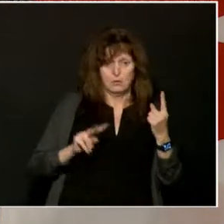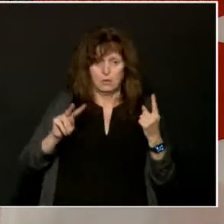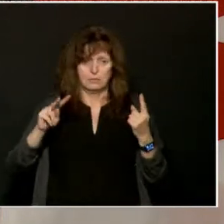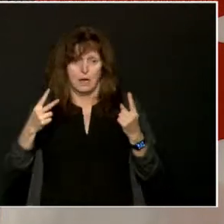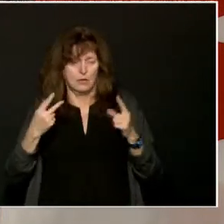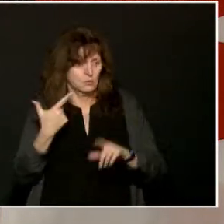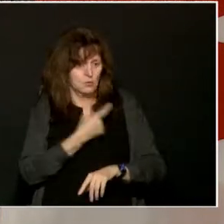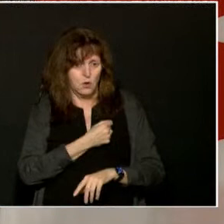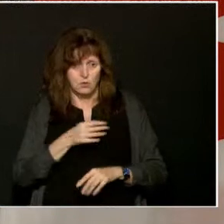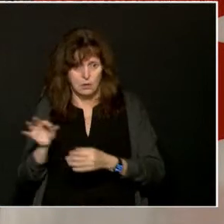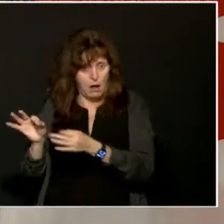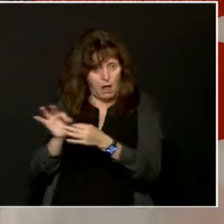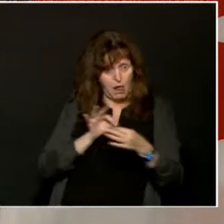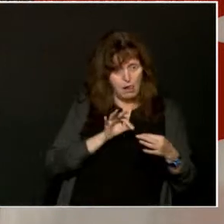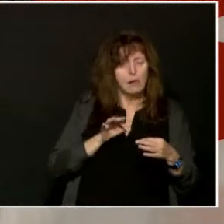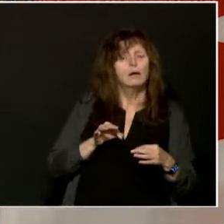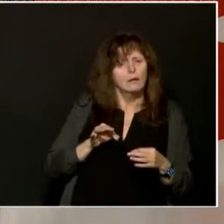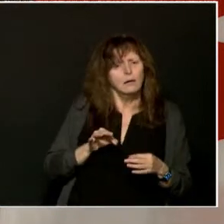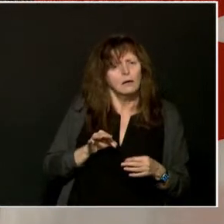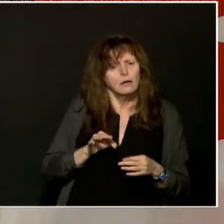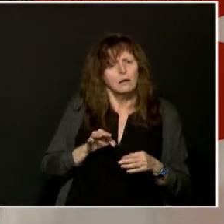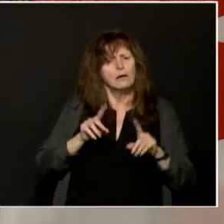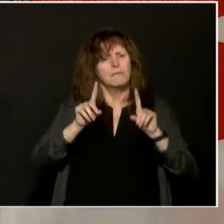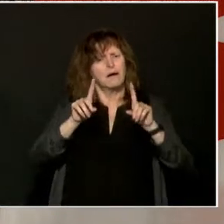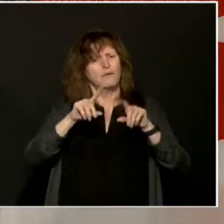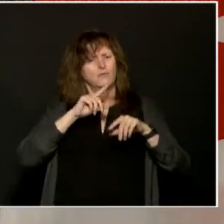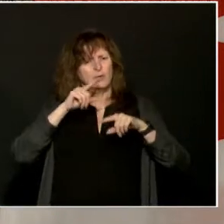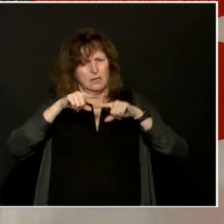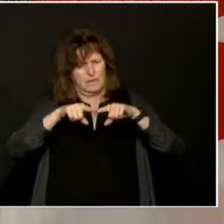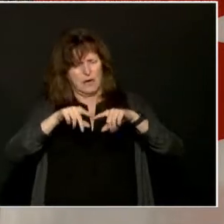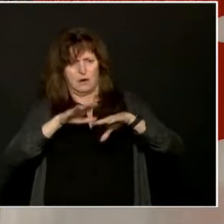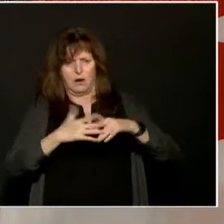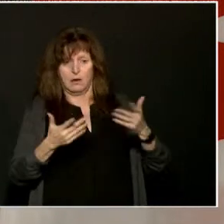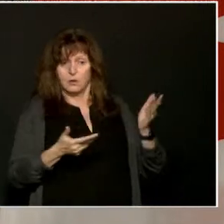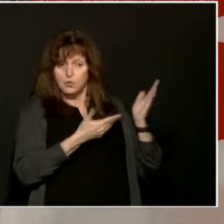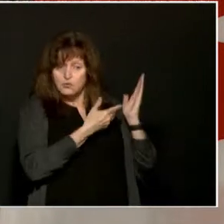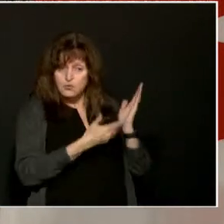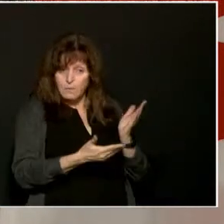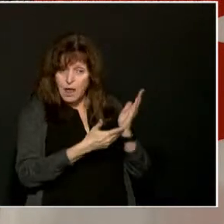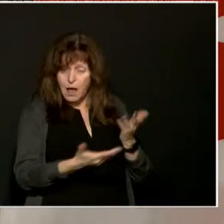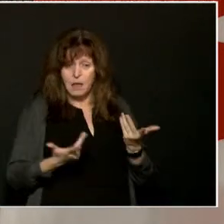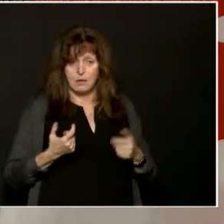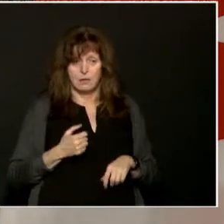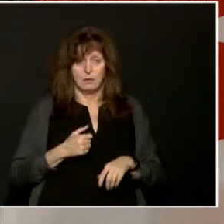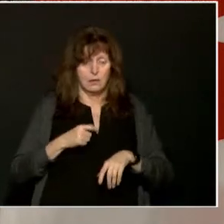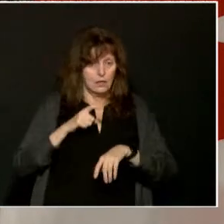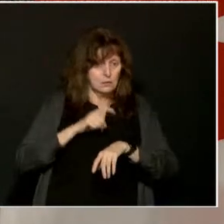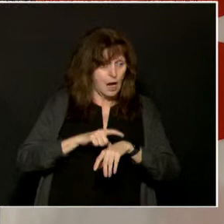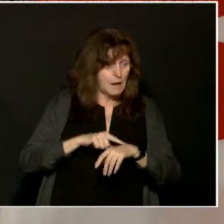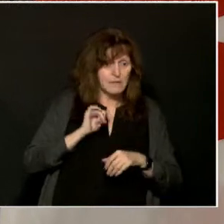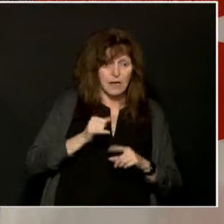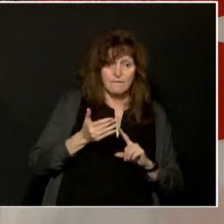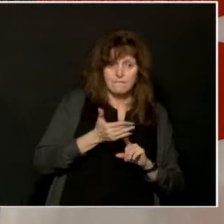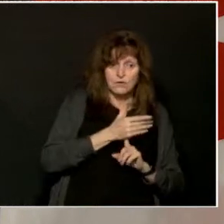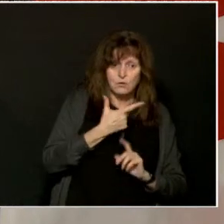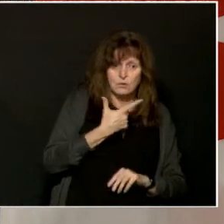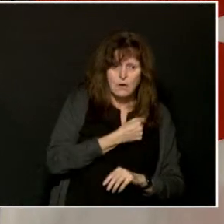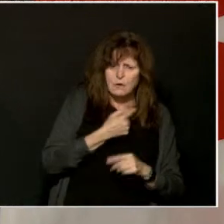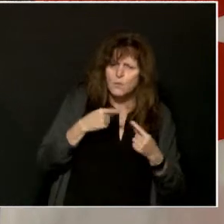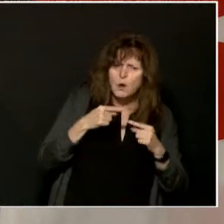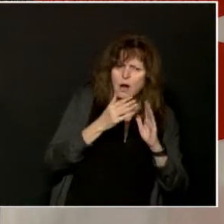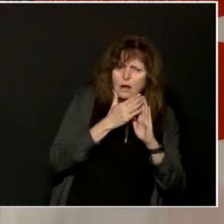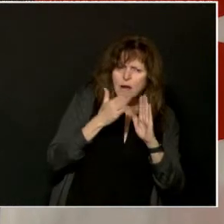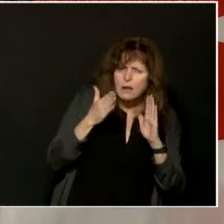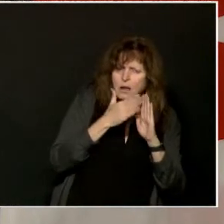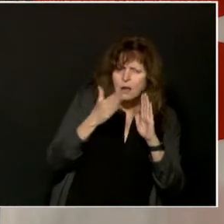really would be based upon our supply and based upon the delivery to first doses, because we're still balancing first and second doses in a number of